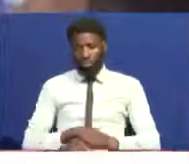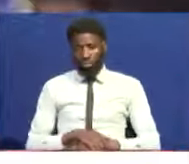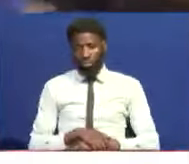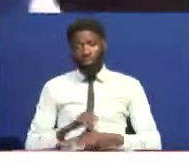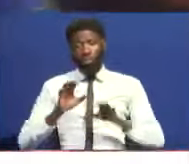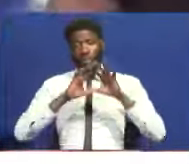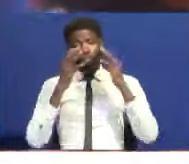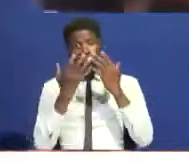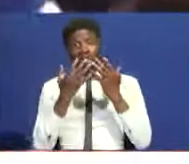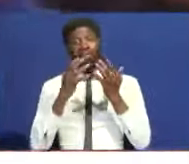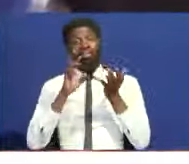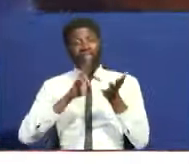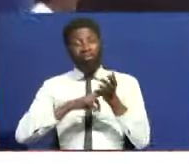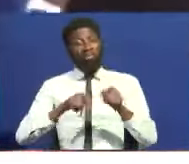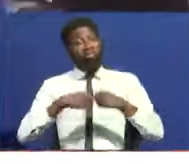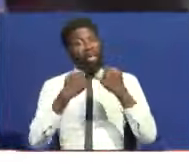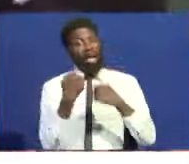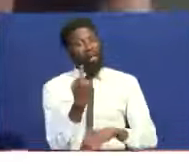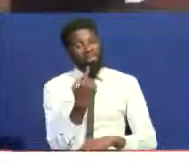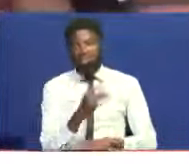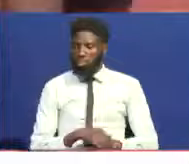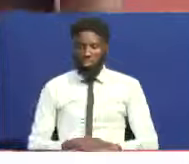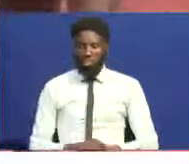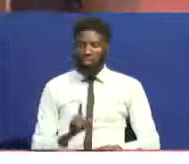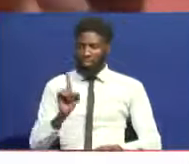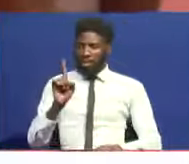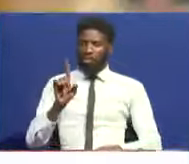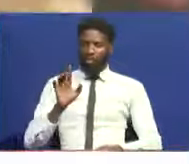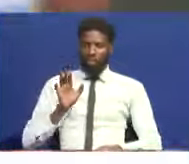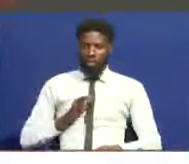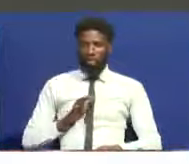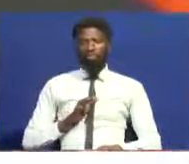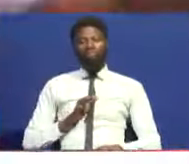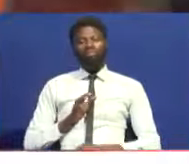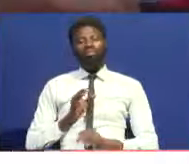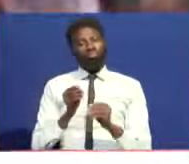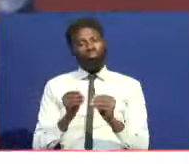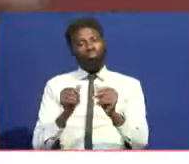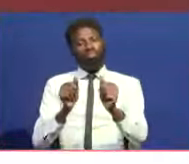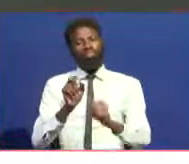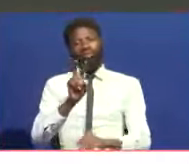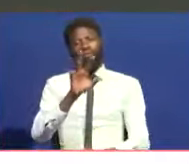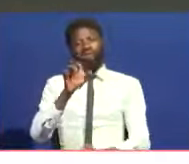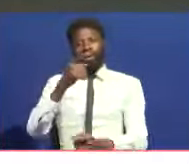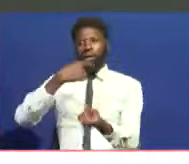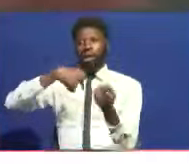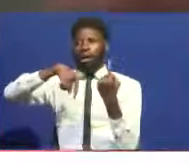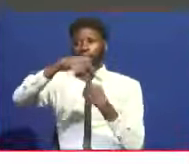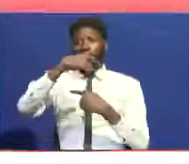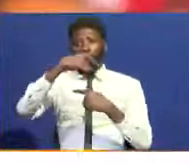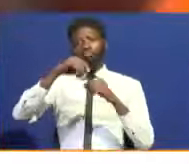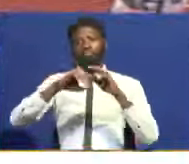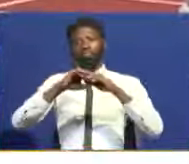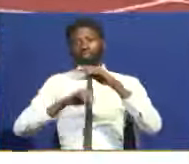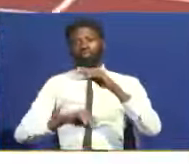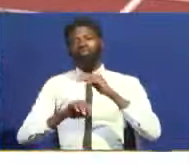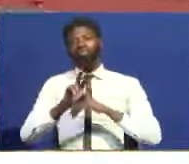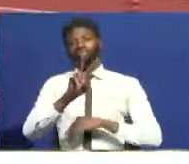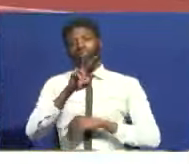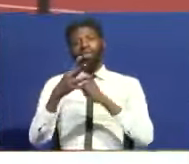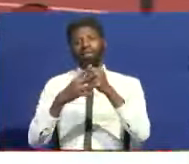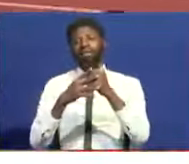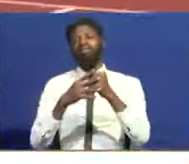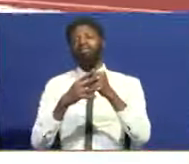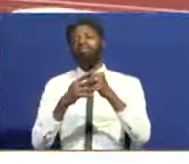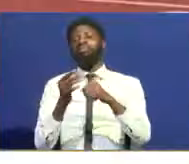break the world record, but became the first female athlete to finish the 25-lap race in under 29 minutes,